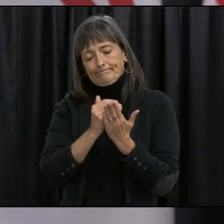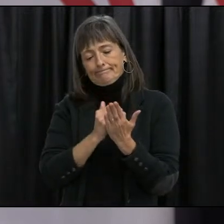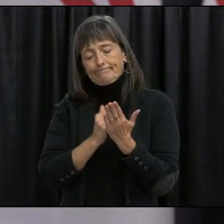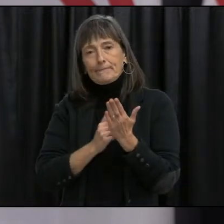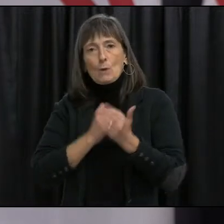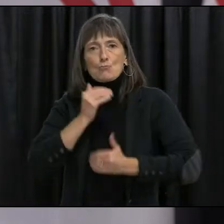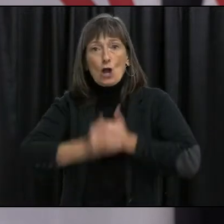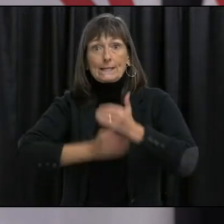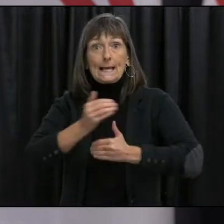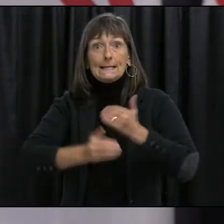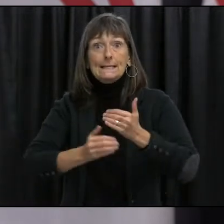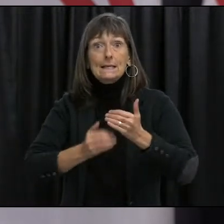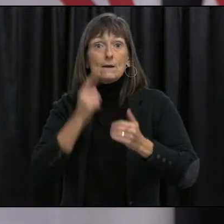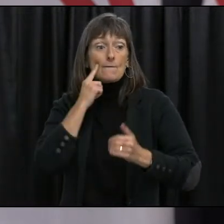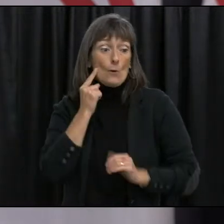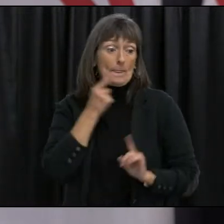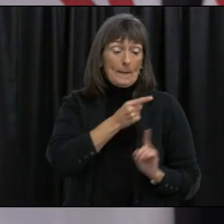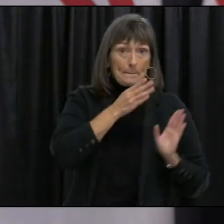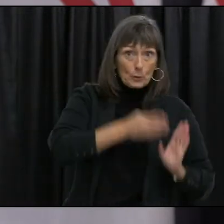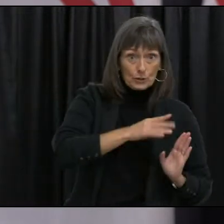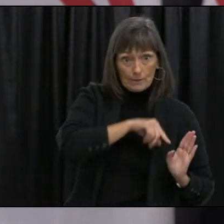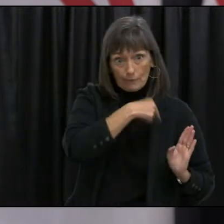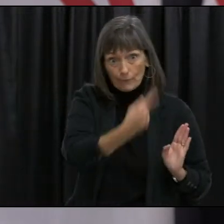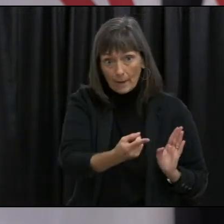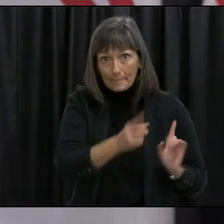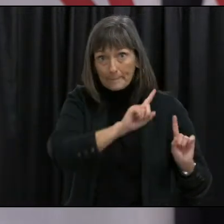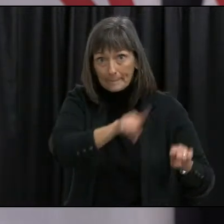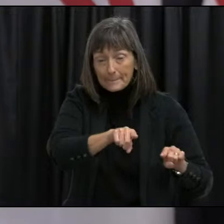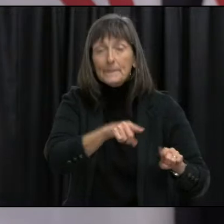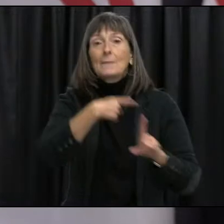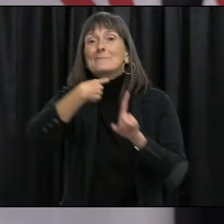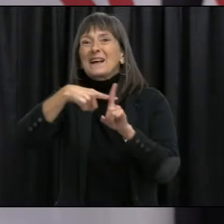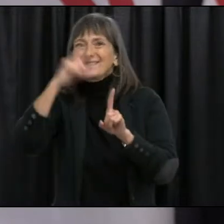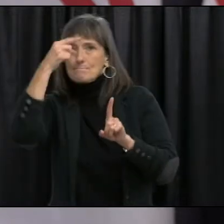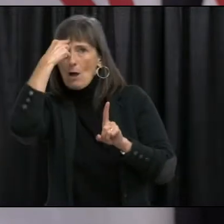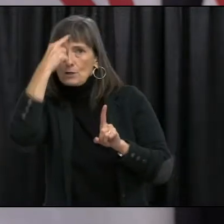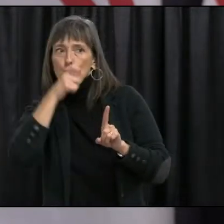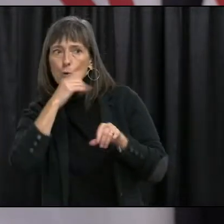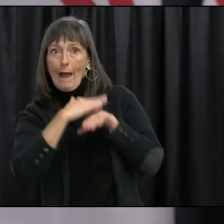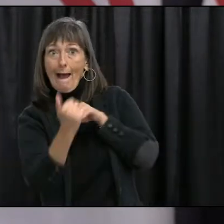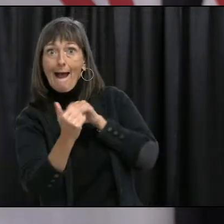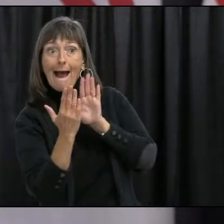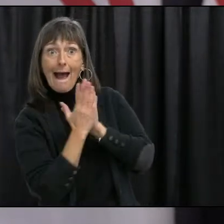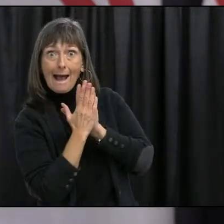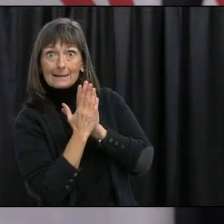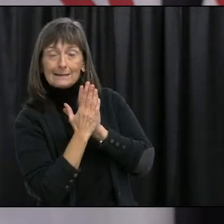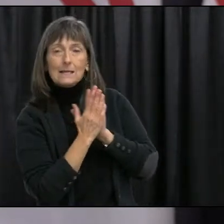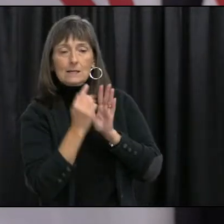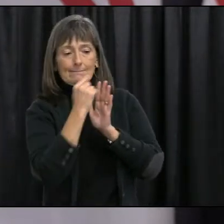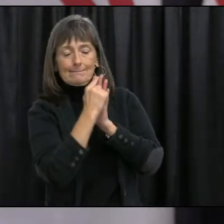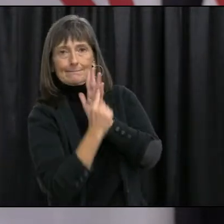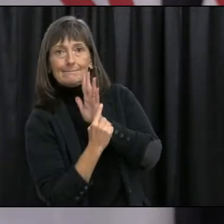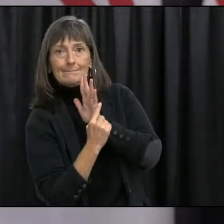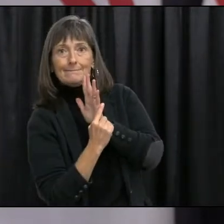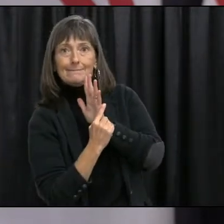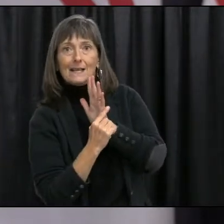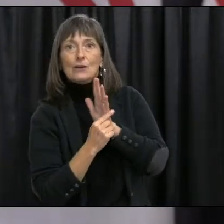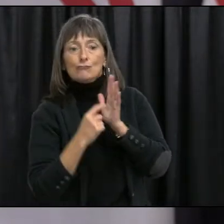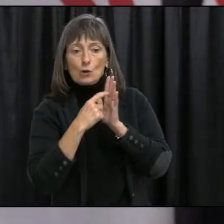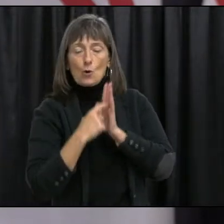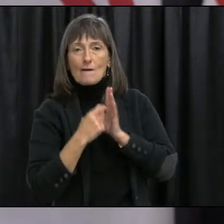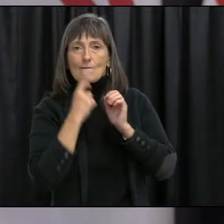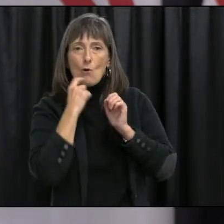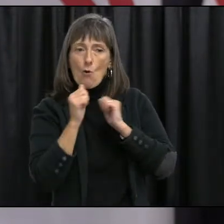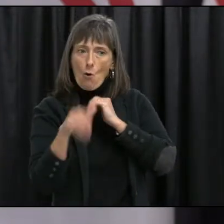or supervisor to orientate them to what the health authority may require in addition.